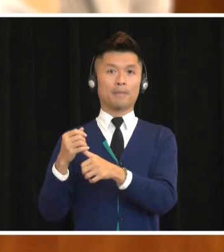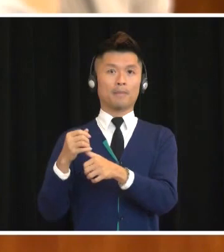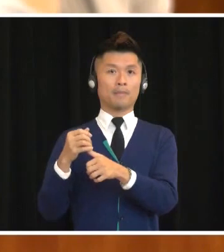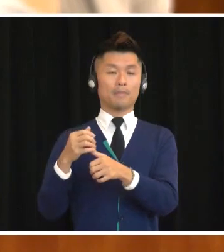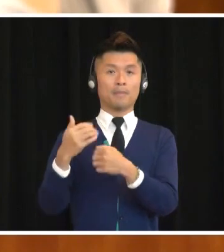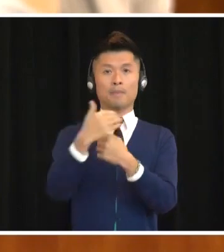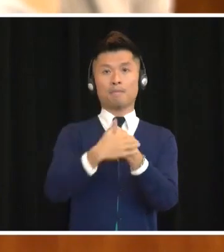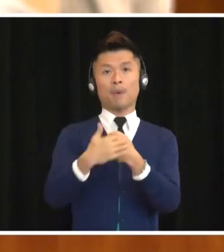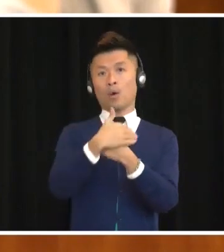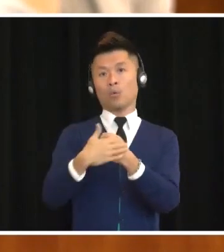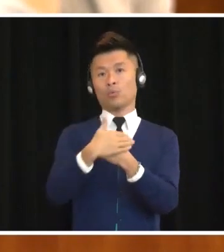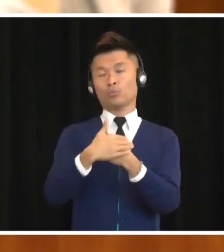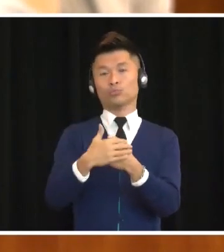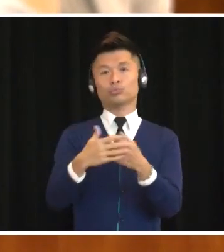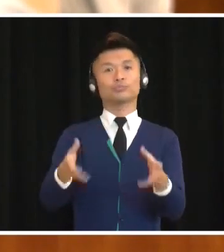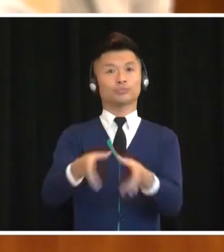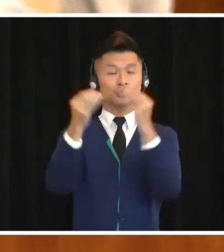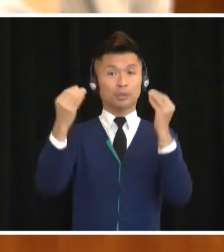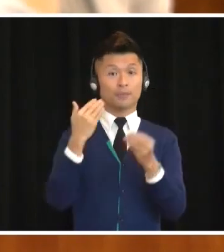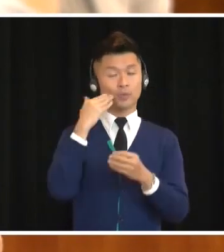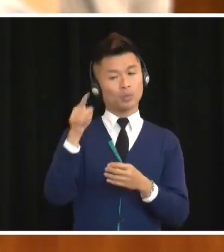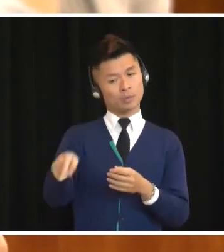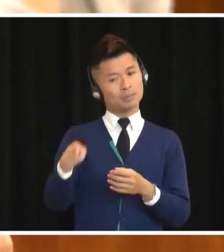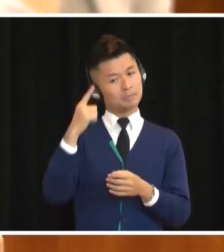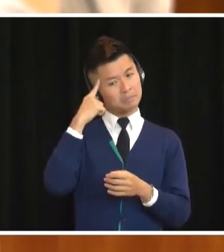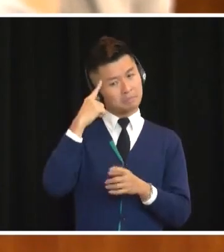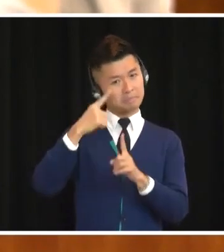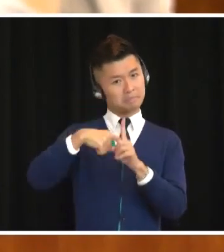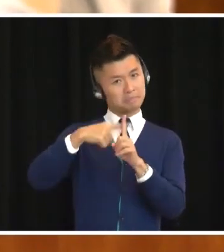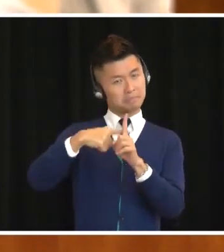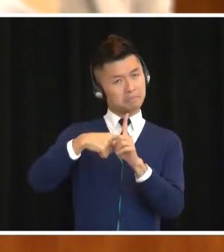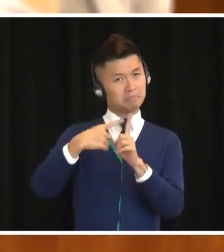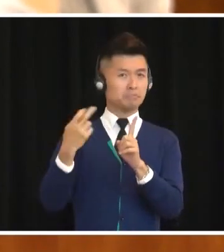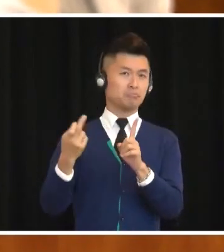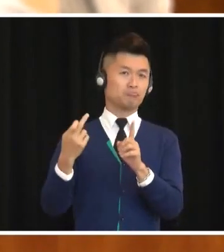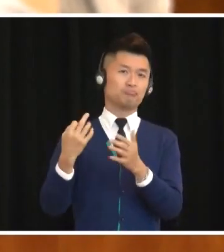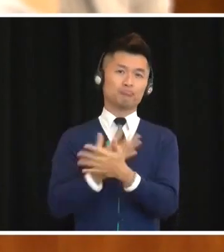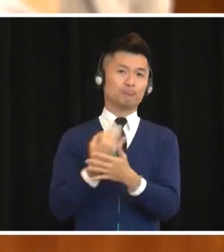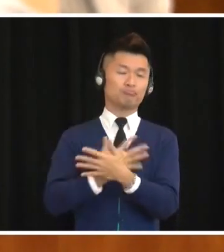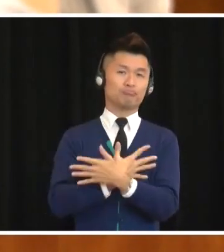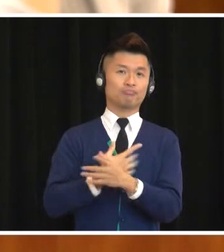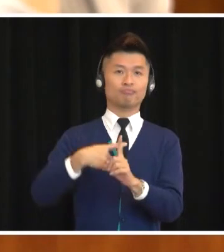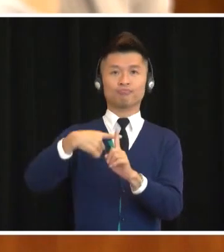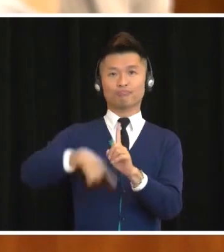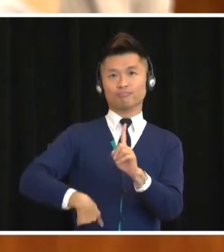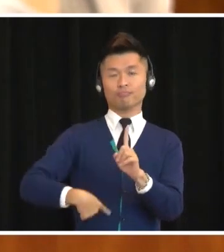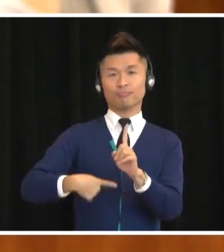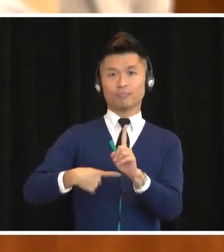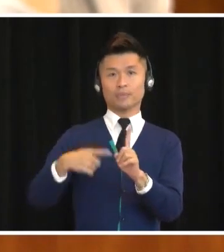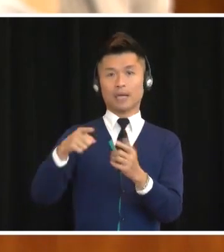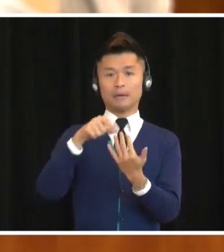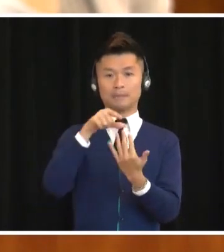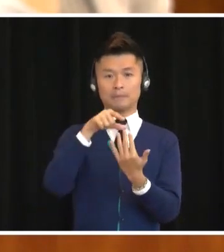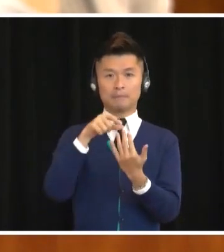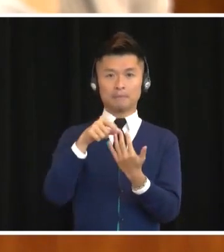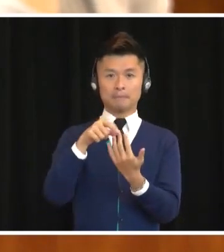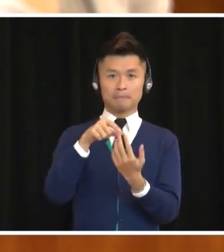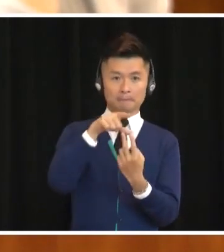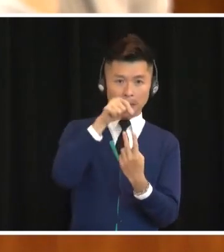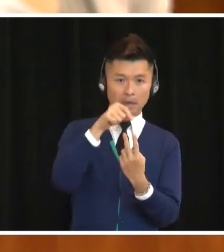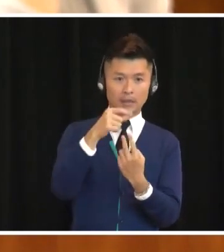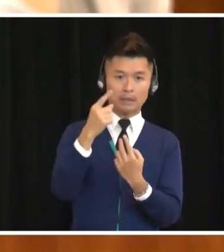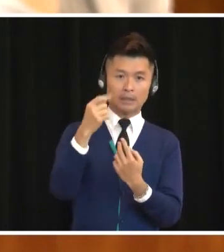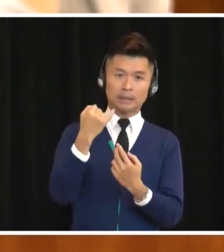in reality, he can only, in most cases, he can only make a